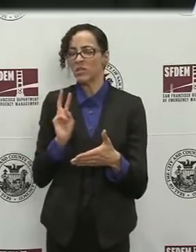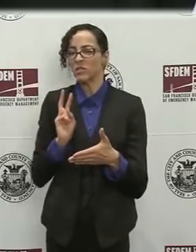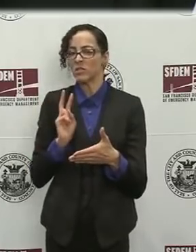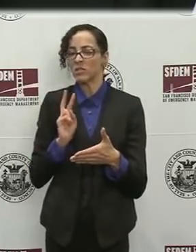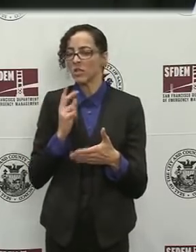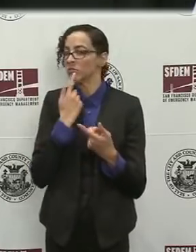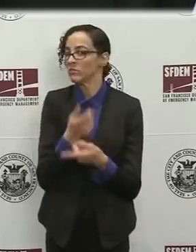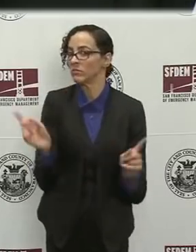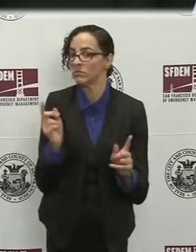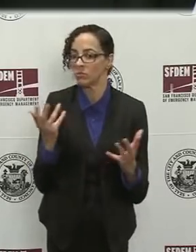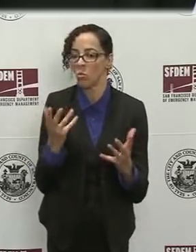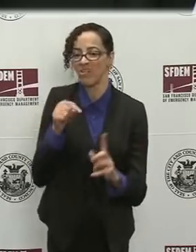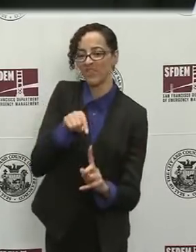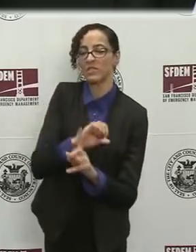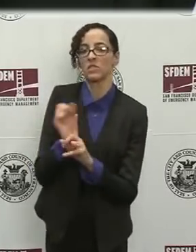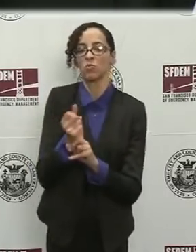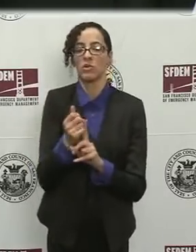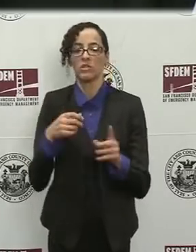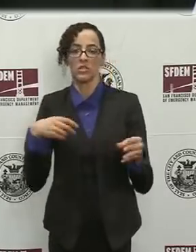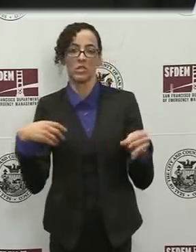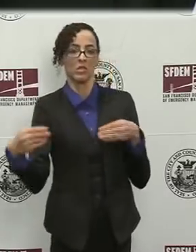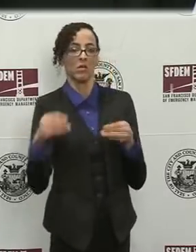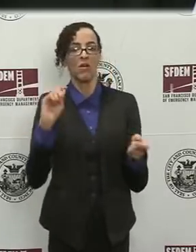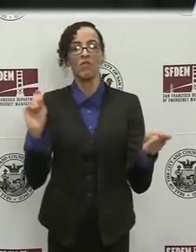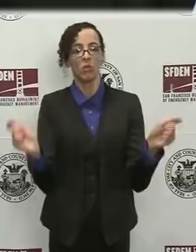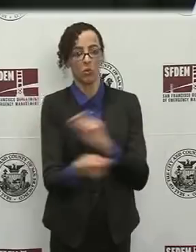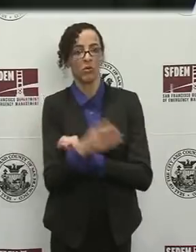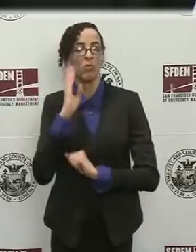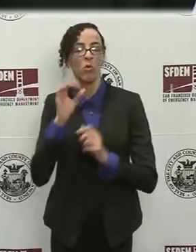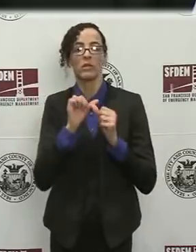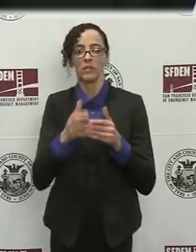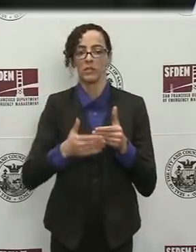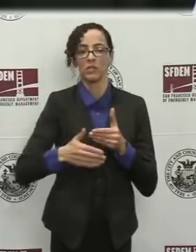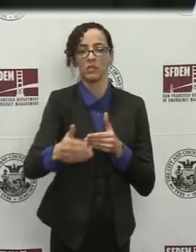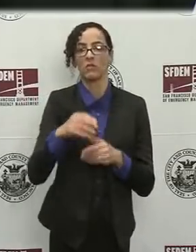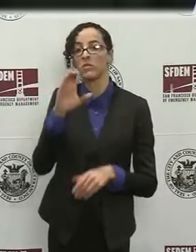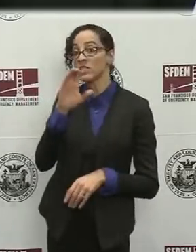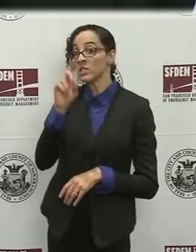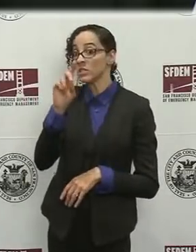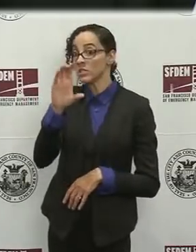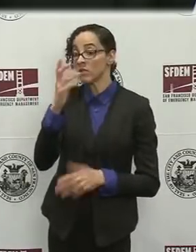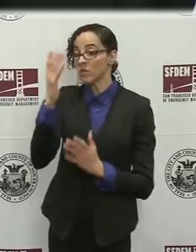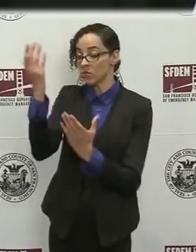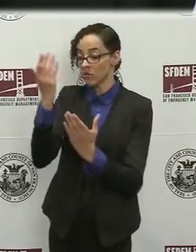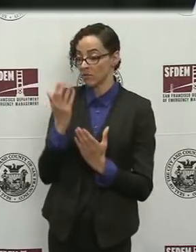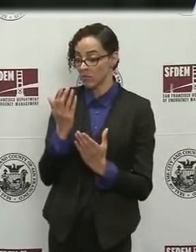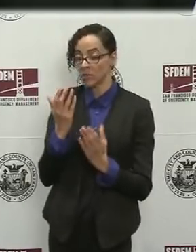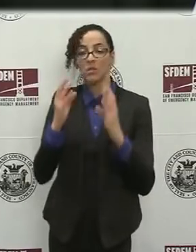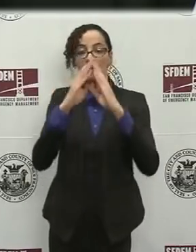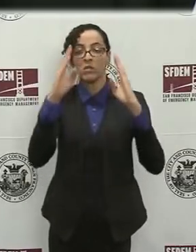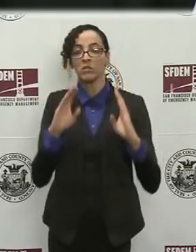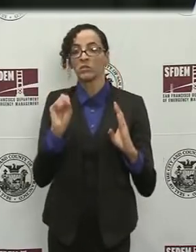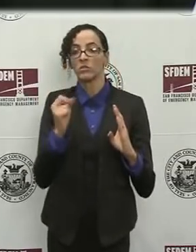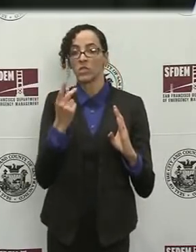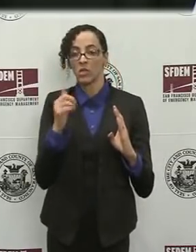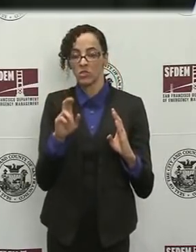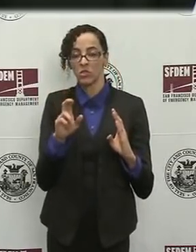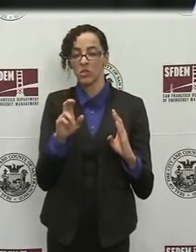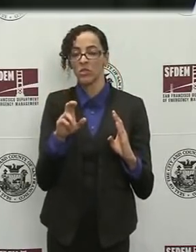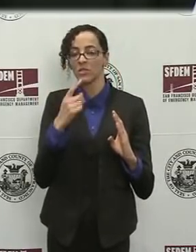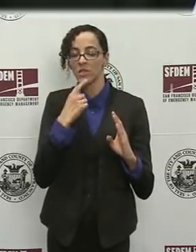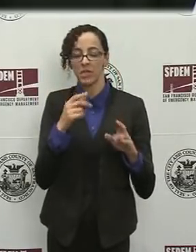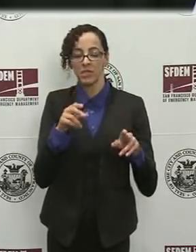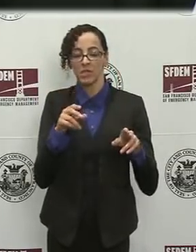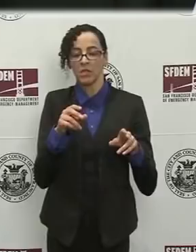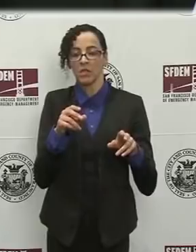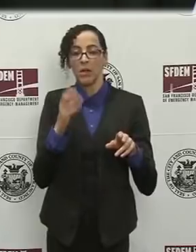CDC at the time recommended that shelters achieve thinning of 3 feet between beds. Subsequent to